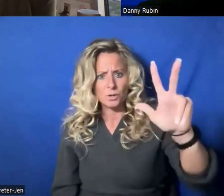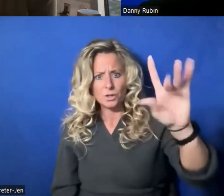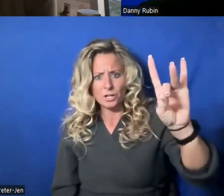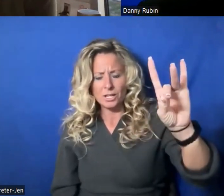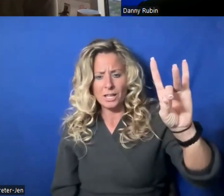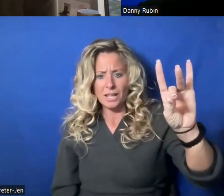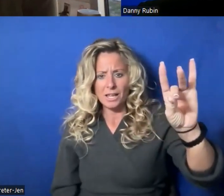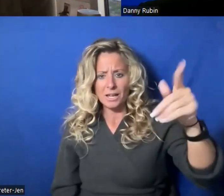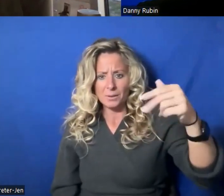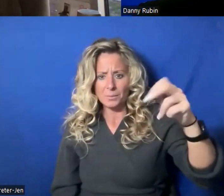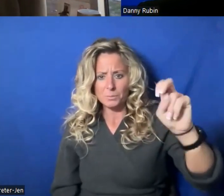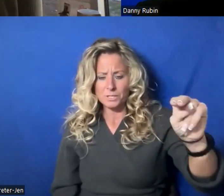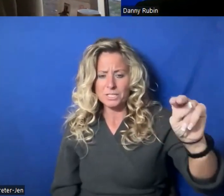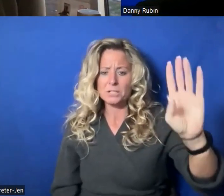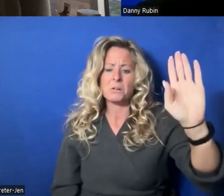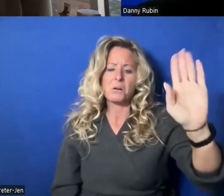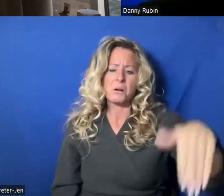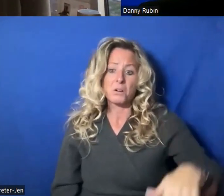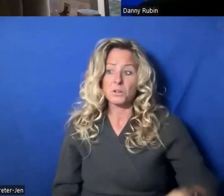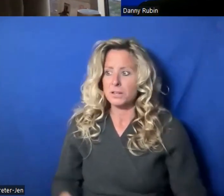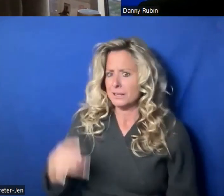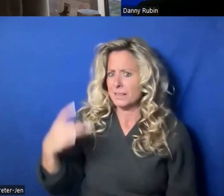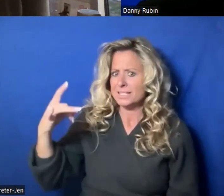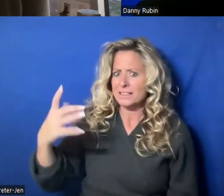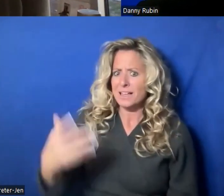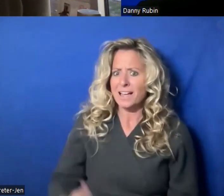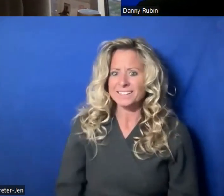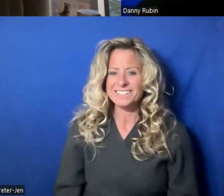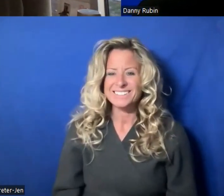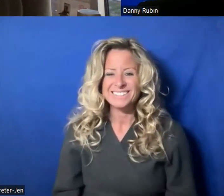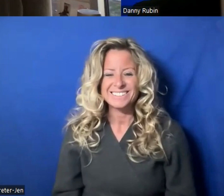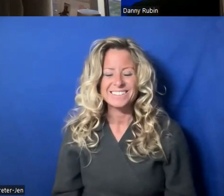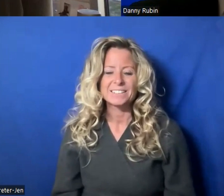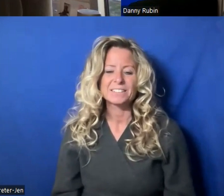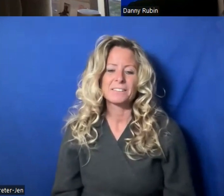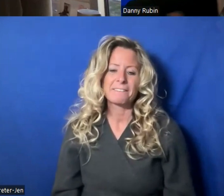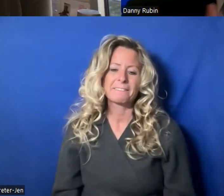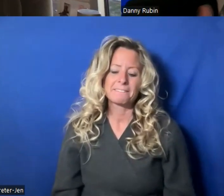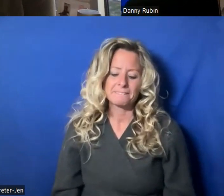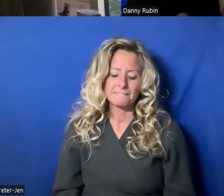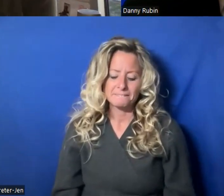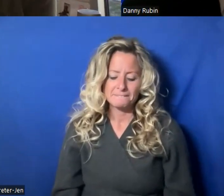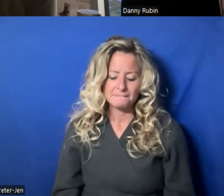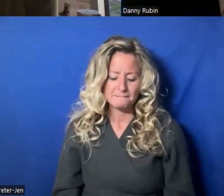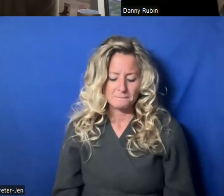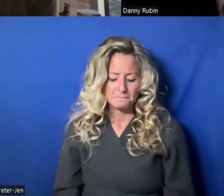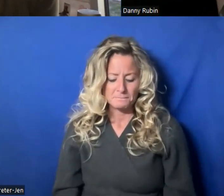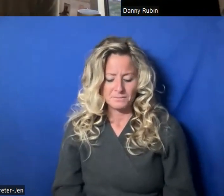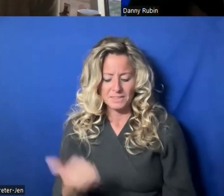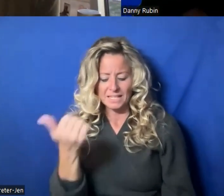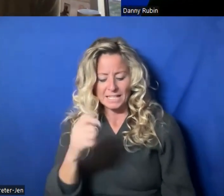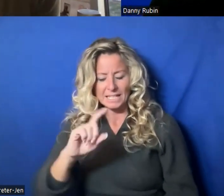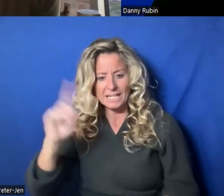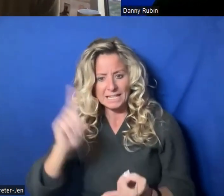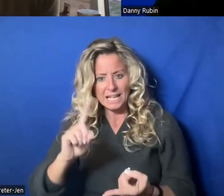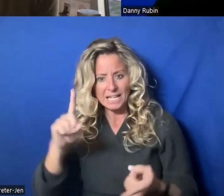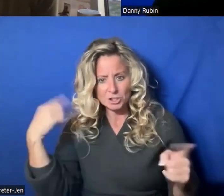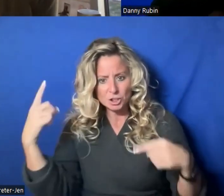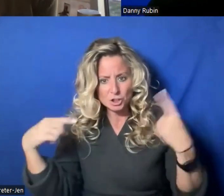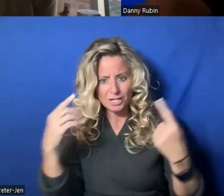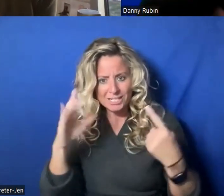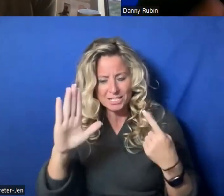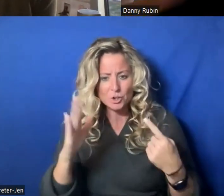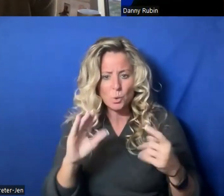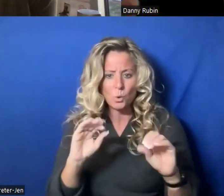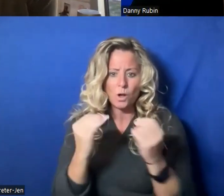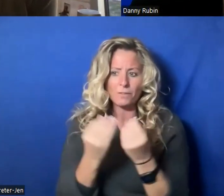is a lot. That is a lot. Yeah. So is it any less crazy in your office as opposed to Princeton,